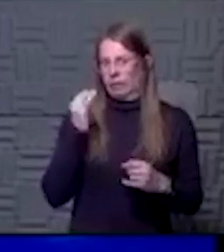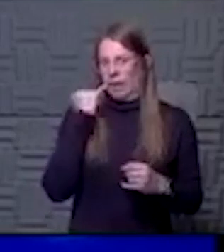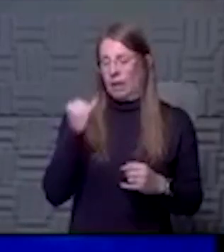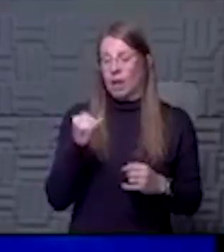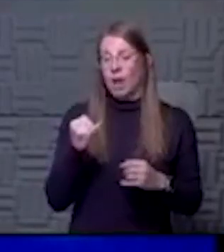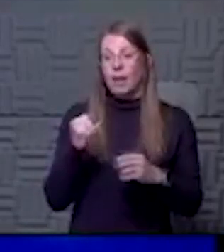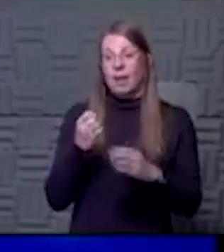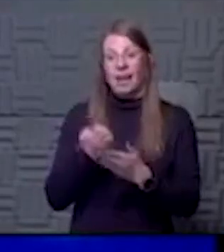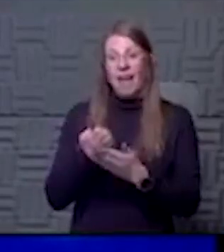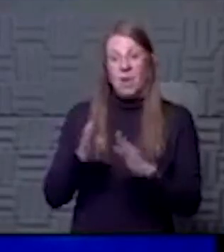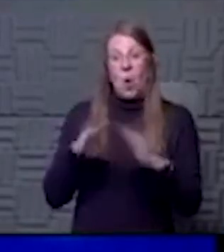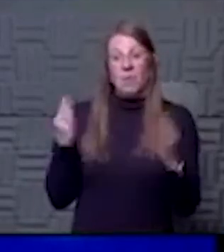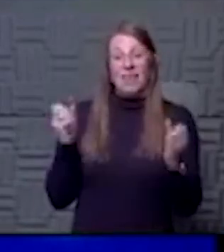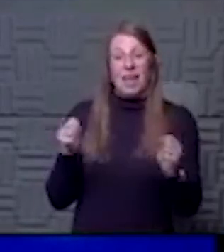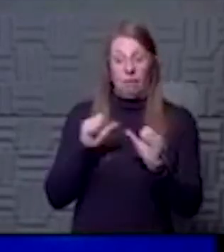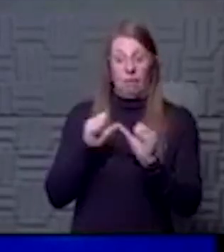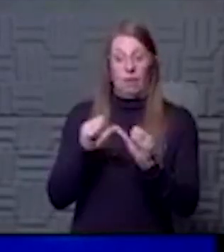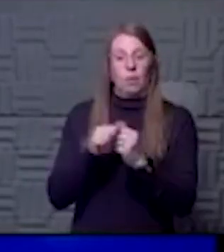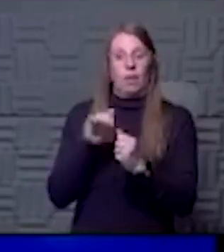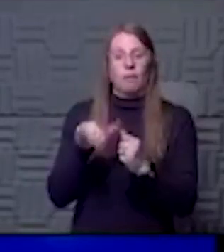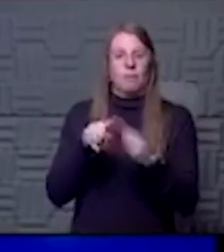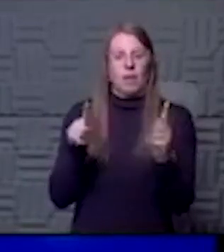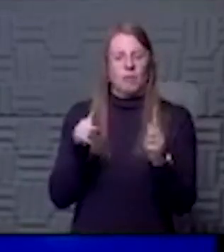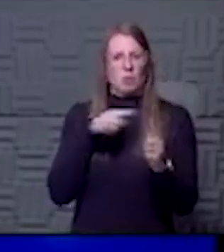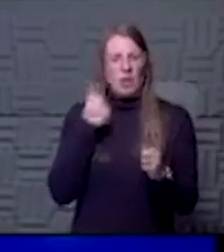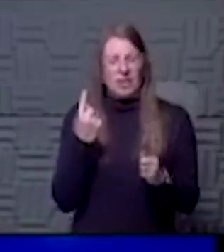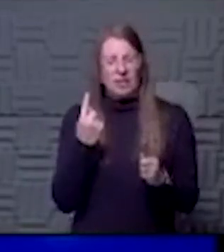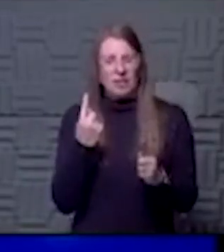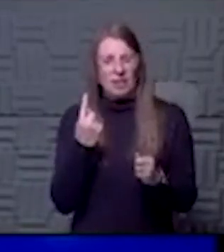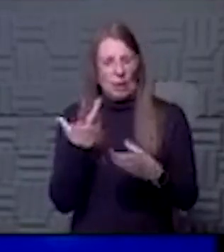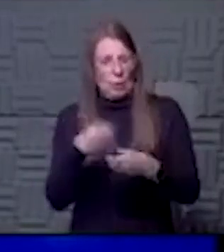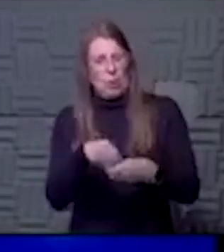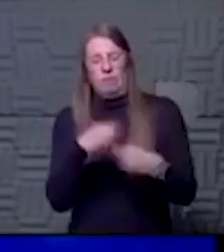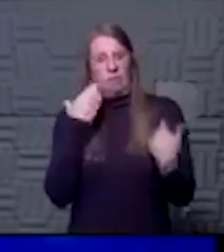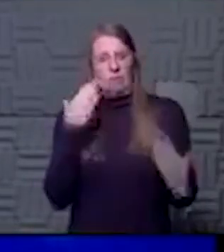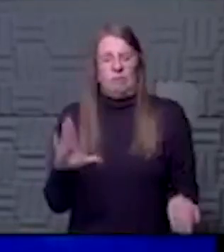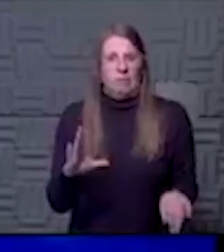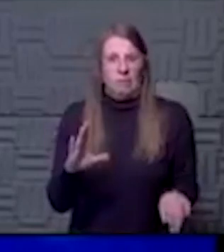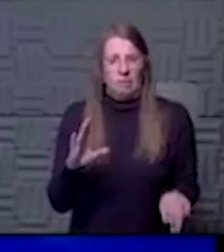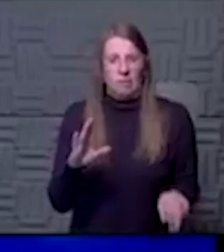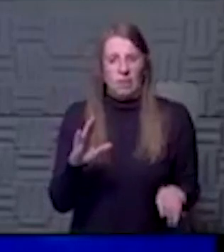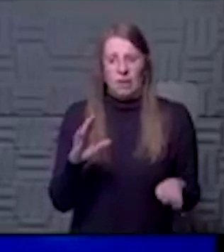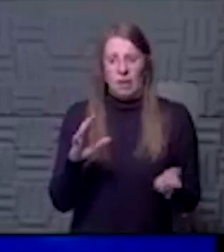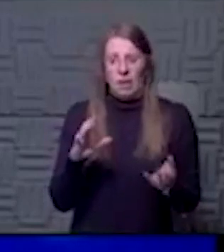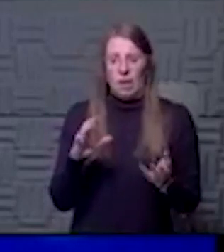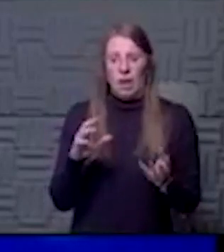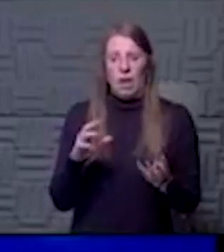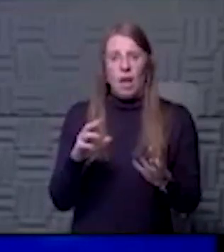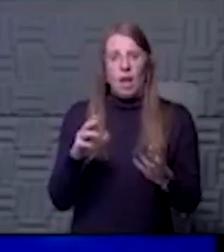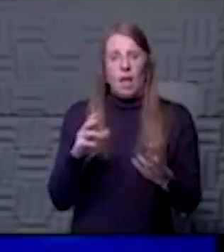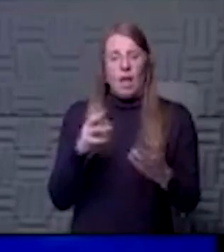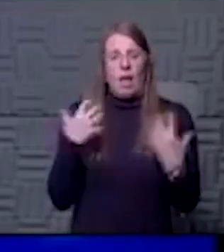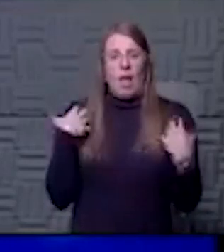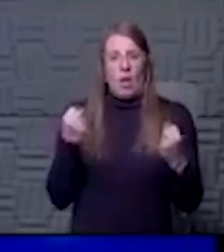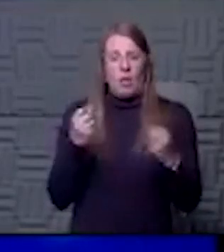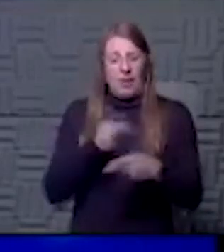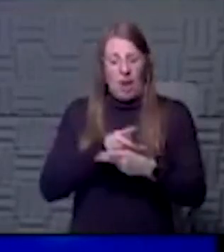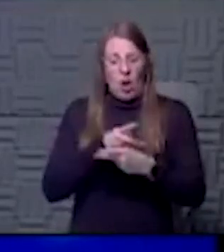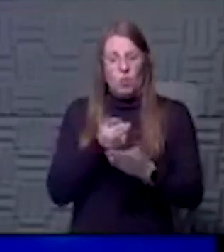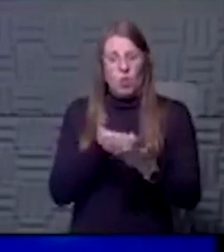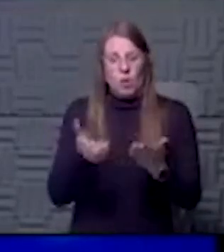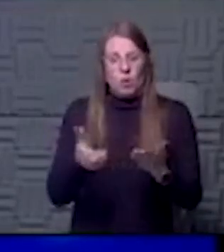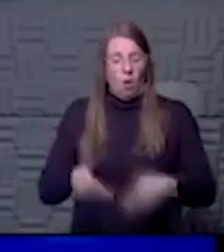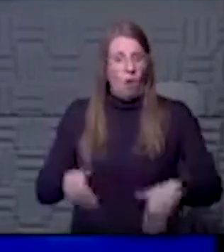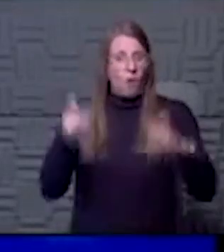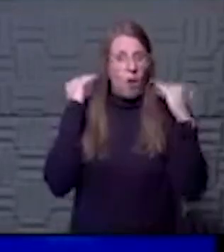keep the economy open, but the downside is A, we have no idea what the risk factor of doing that is. B, we have no idea how much we would overwhelm healthcare resources